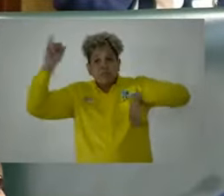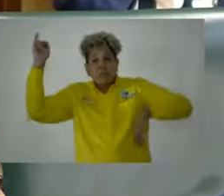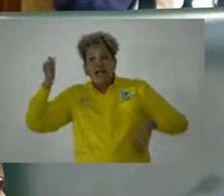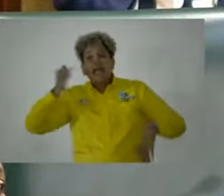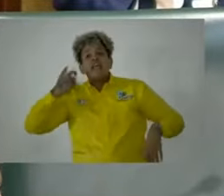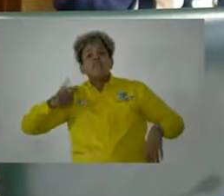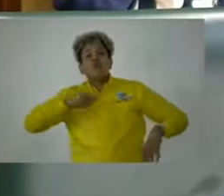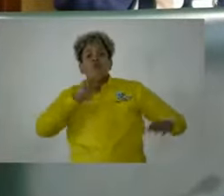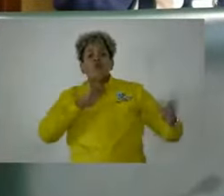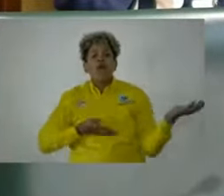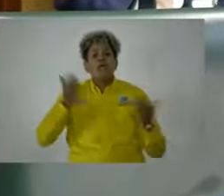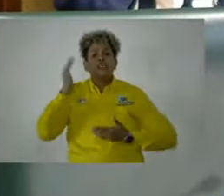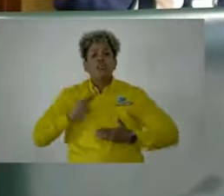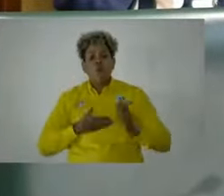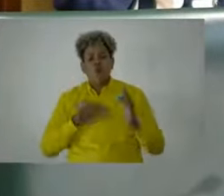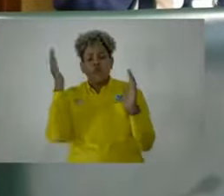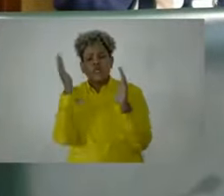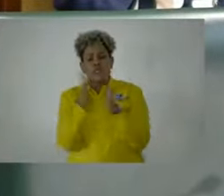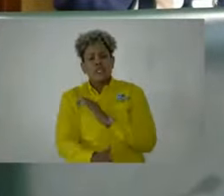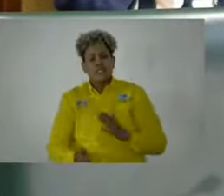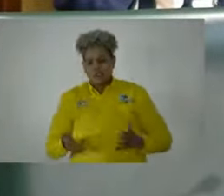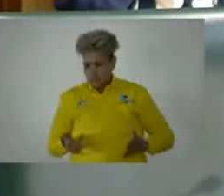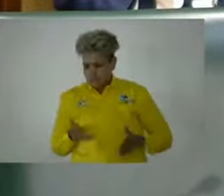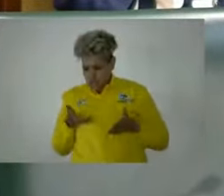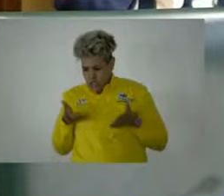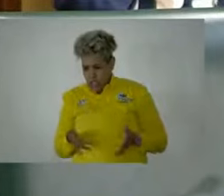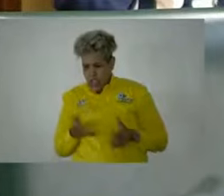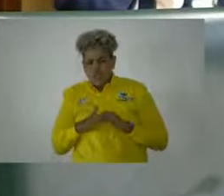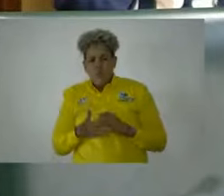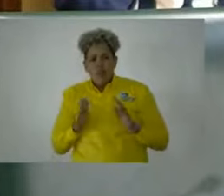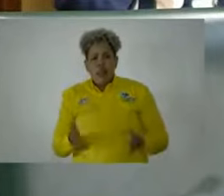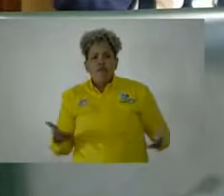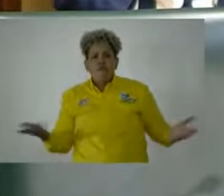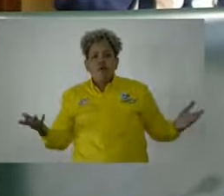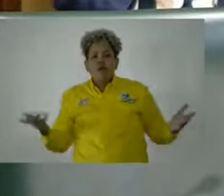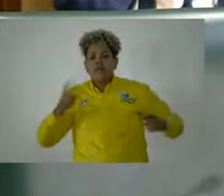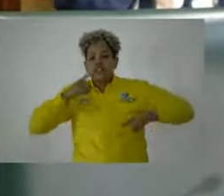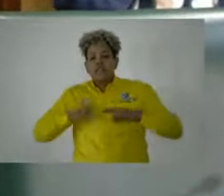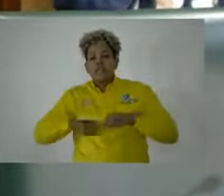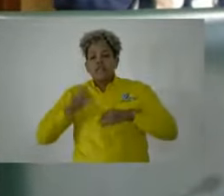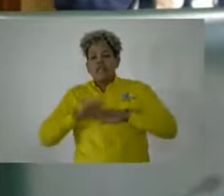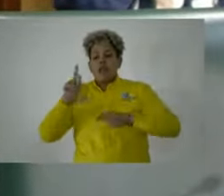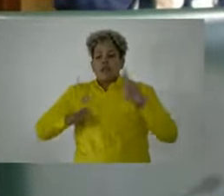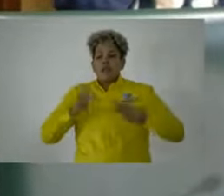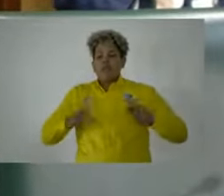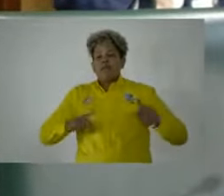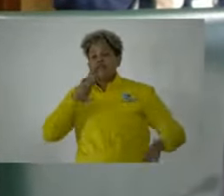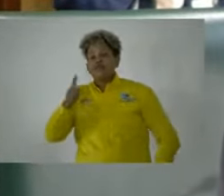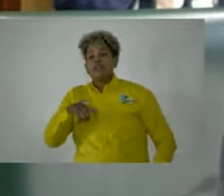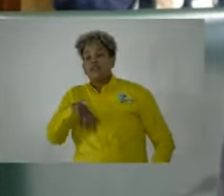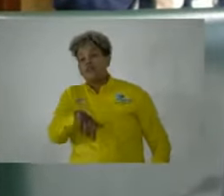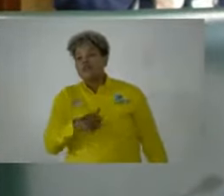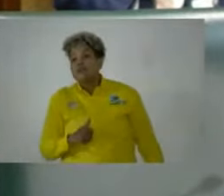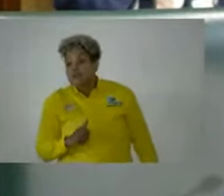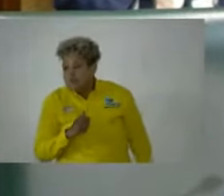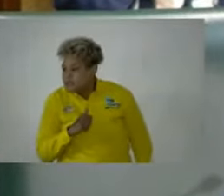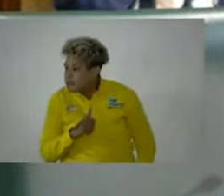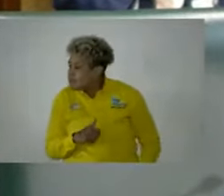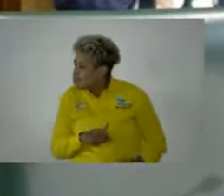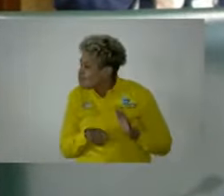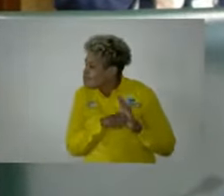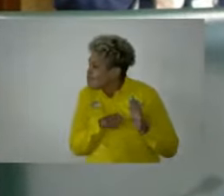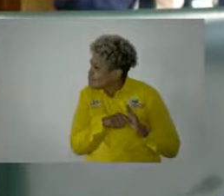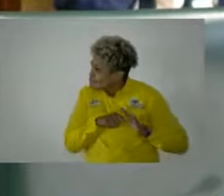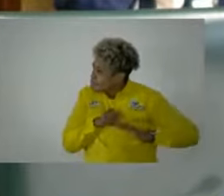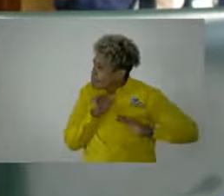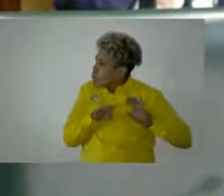we are exporting our skills, what are we left with? It depends on people being deceived. But we are not deceived,